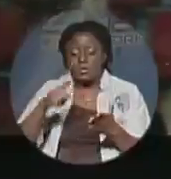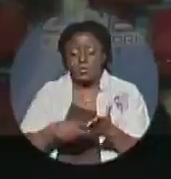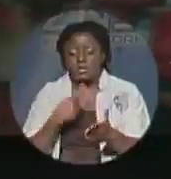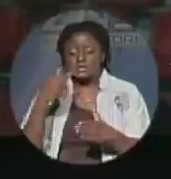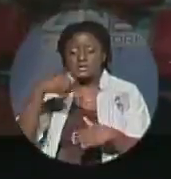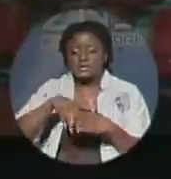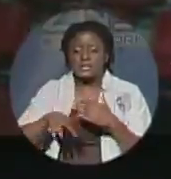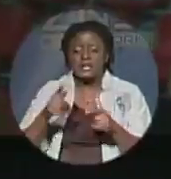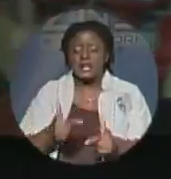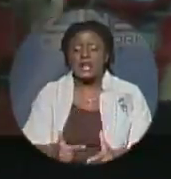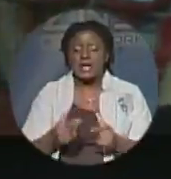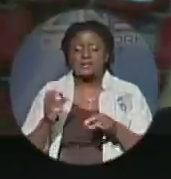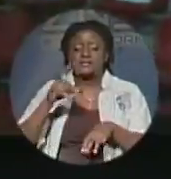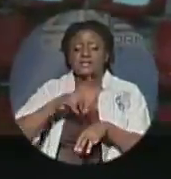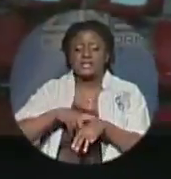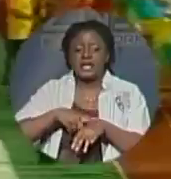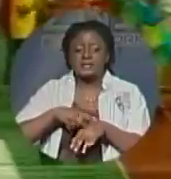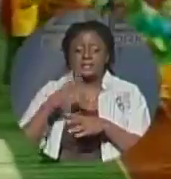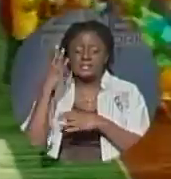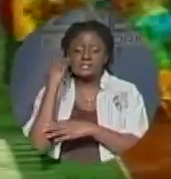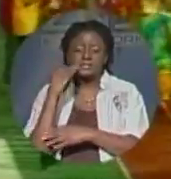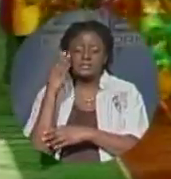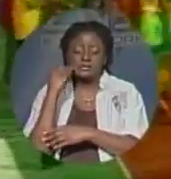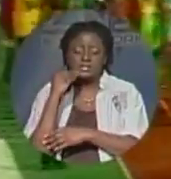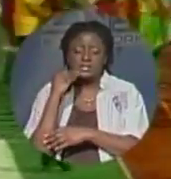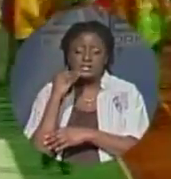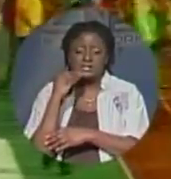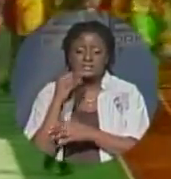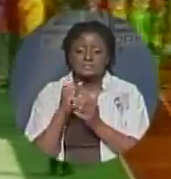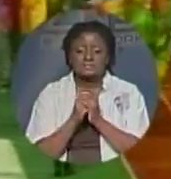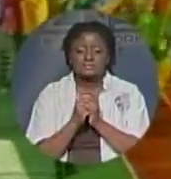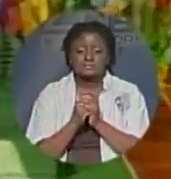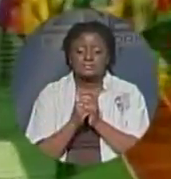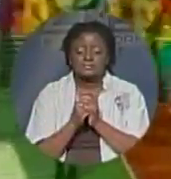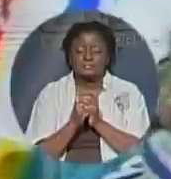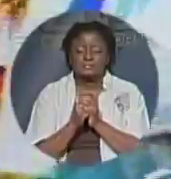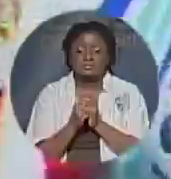once-in-a-lifetime experience, and I'm so glad I was a part of it.